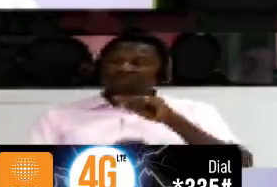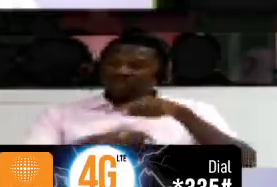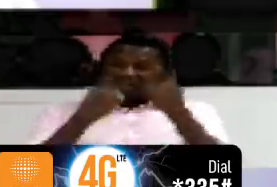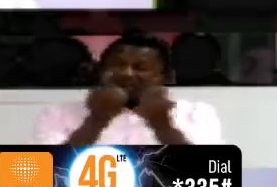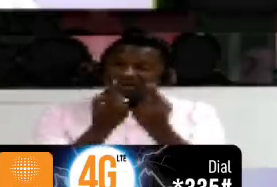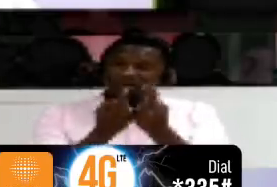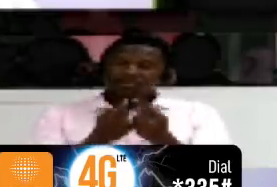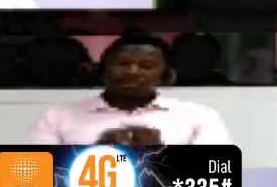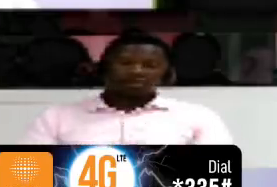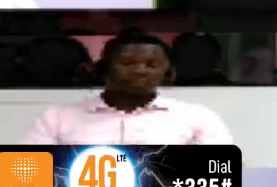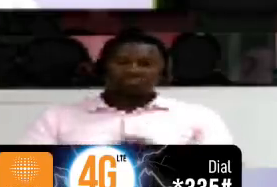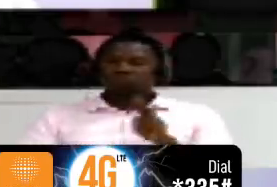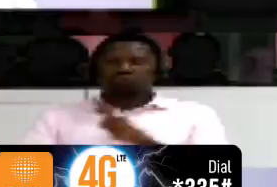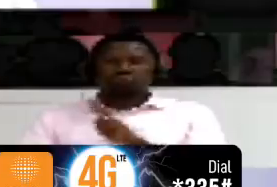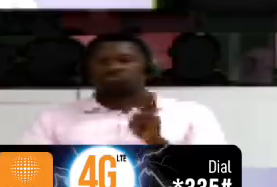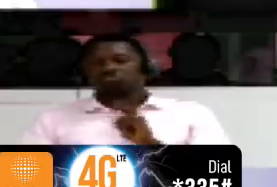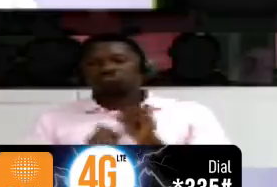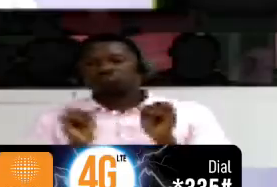I'm not.